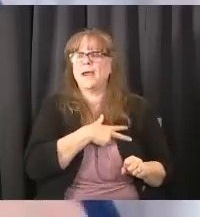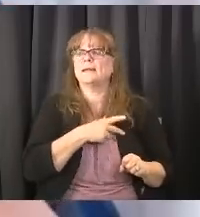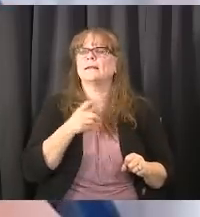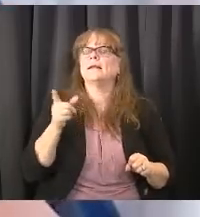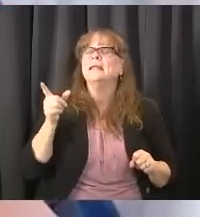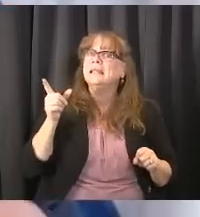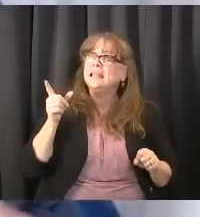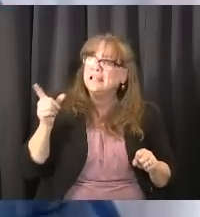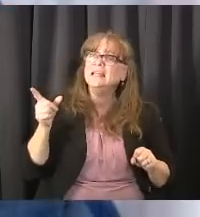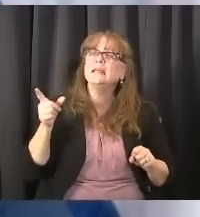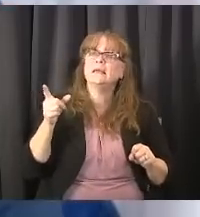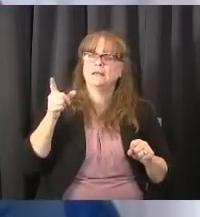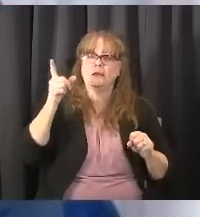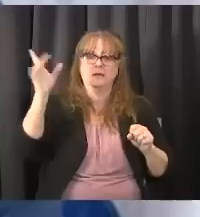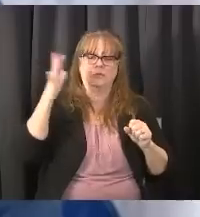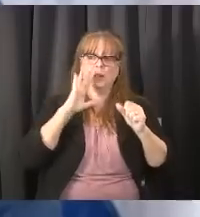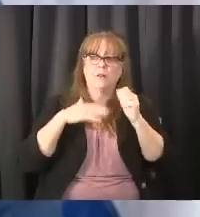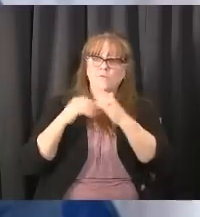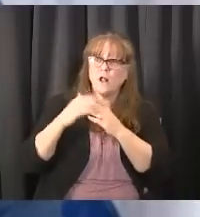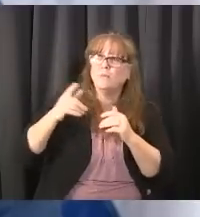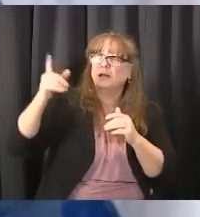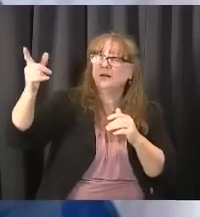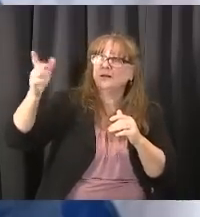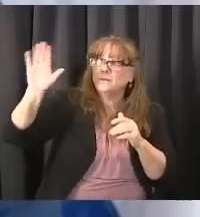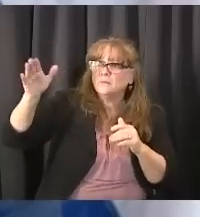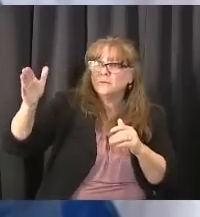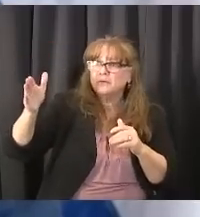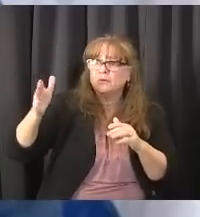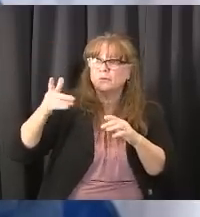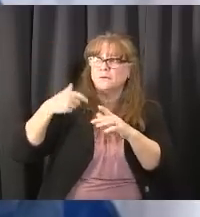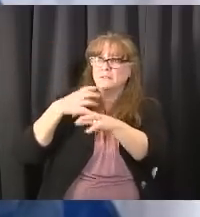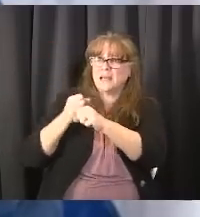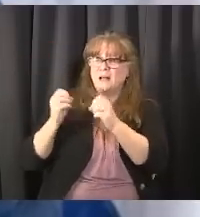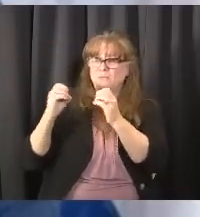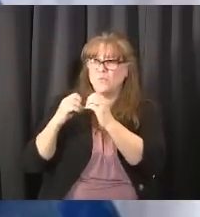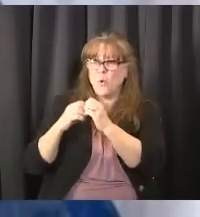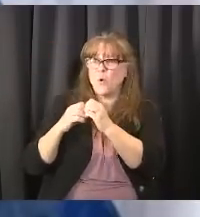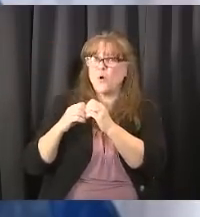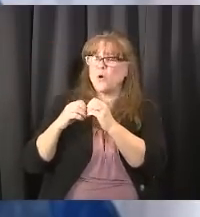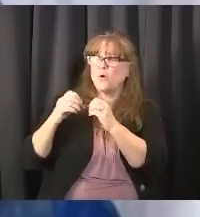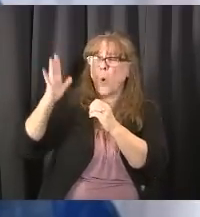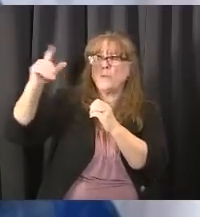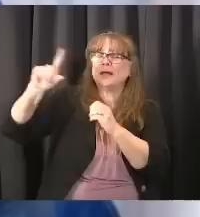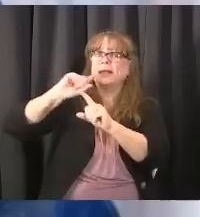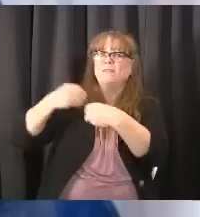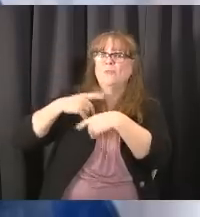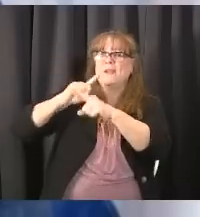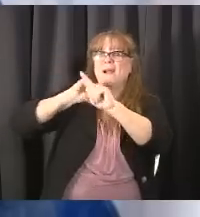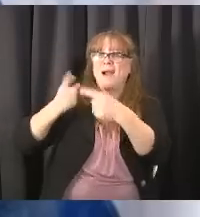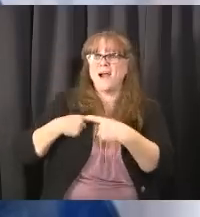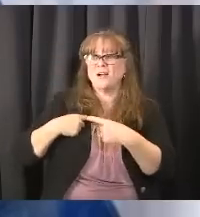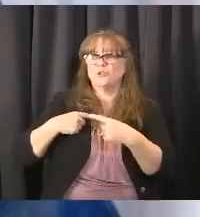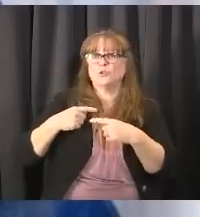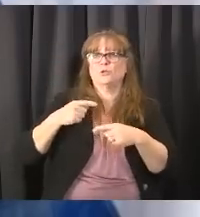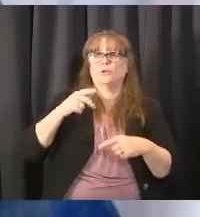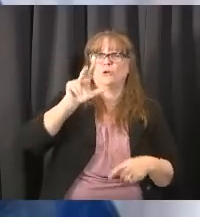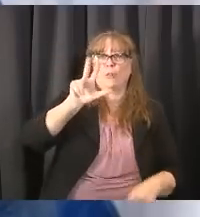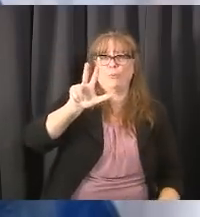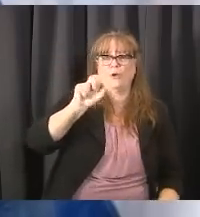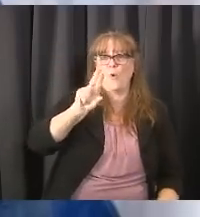answers later in the day. So we'll be happy to get back to you around 3 or 4 in the afternoon if that works for you. Yes, it does.